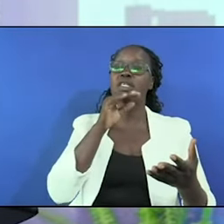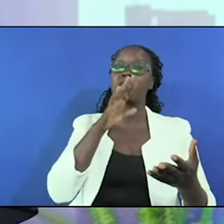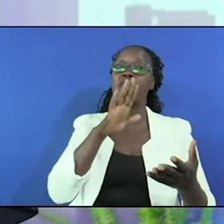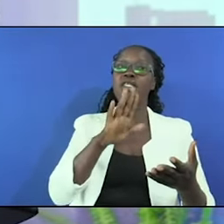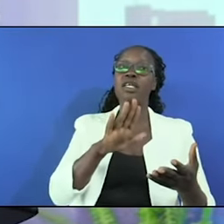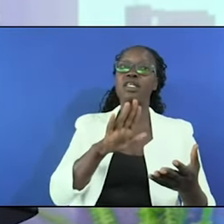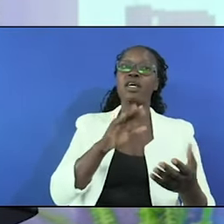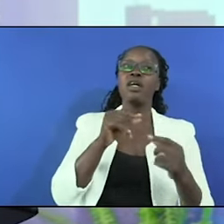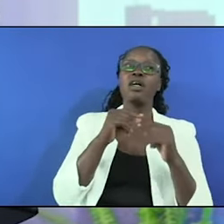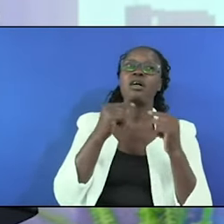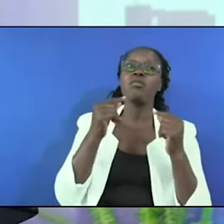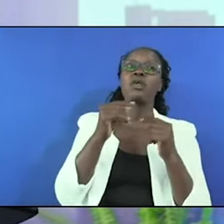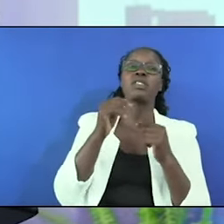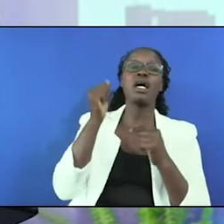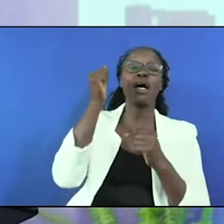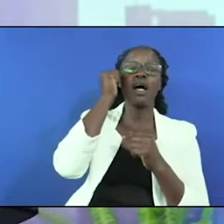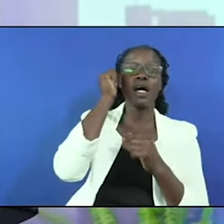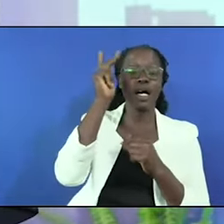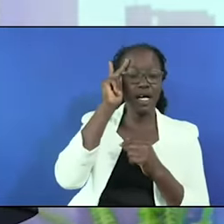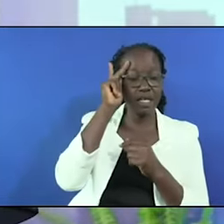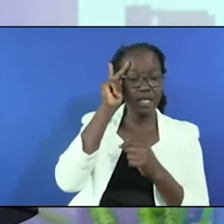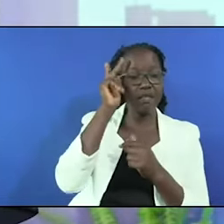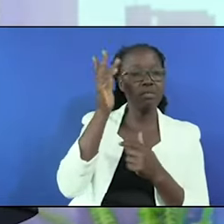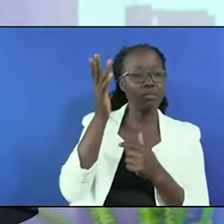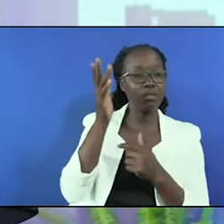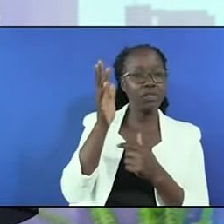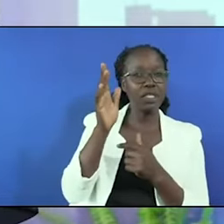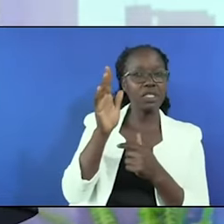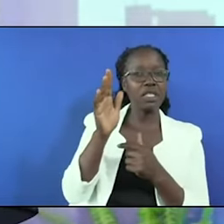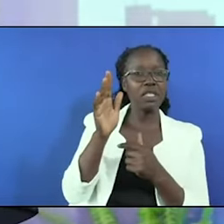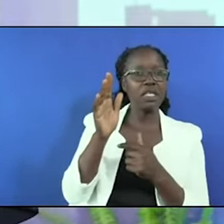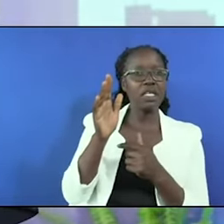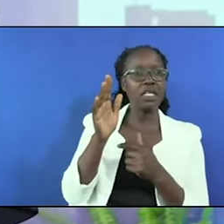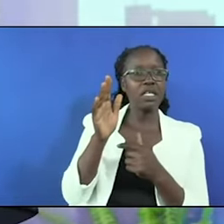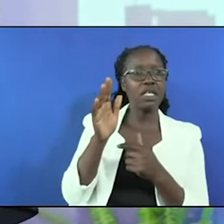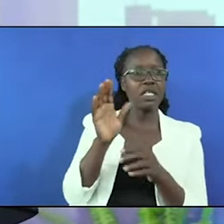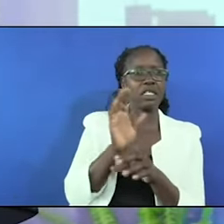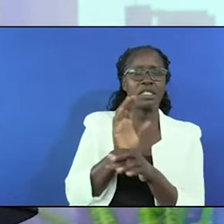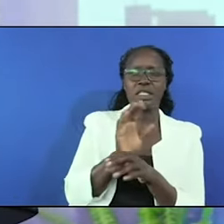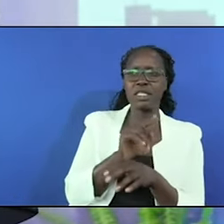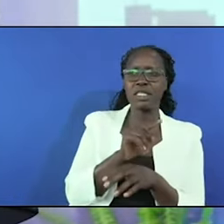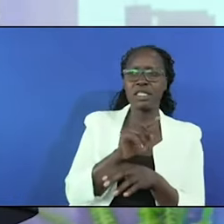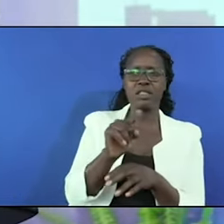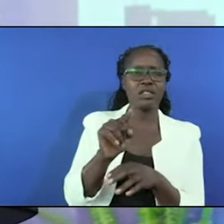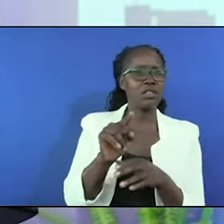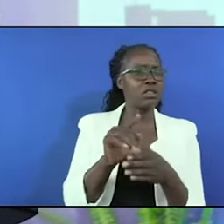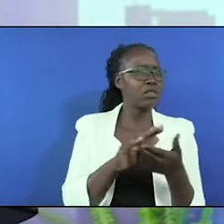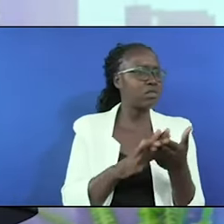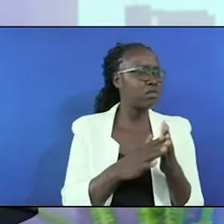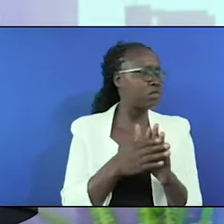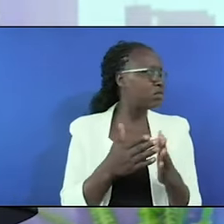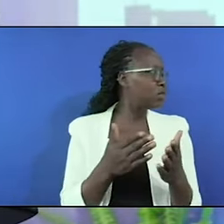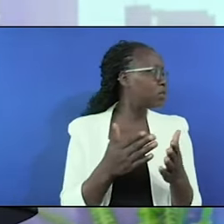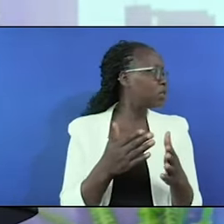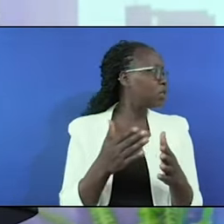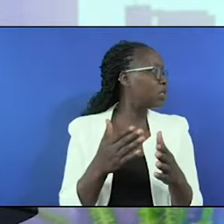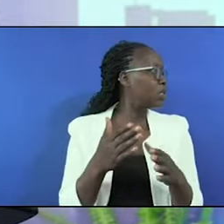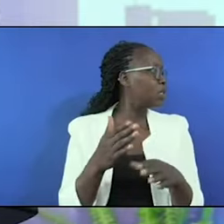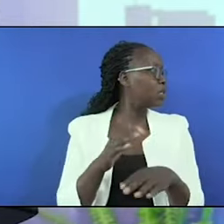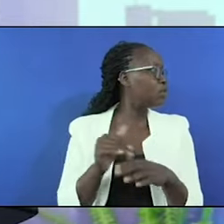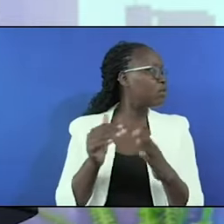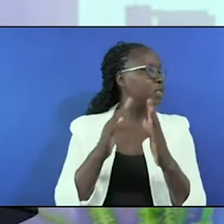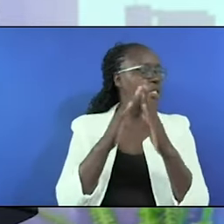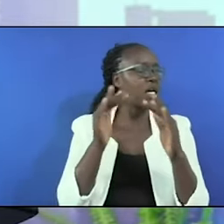my brother, Pastor Jacob Akali, by the way, New Life Church, you should forgive him. He stole me and took me to his